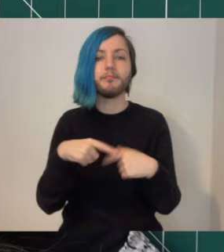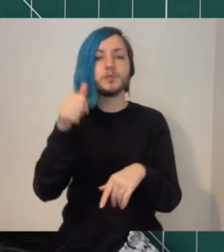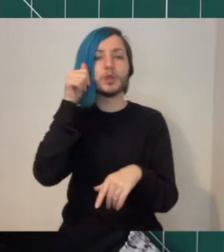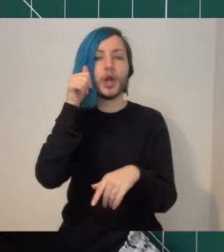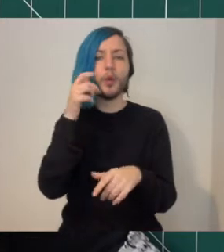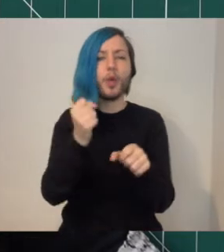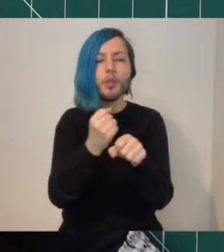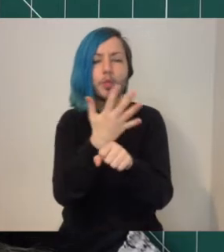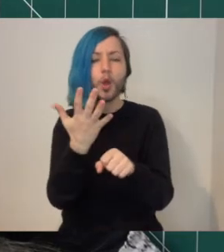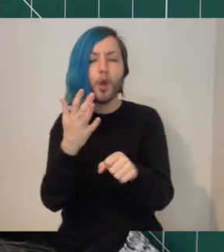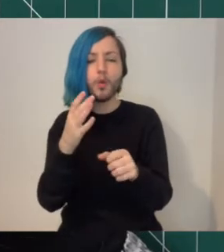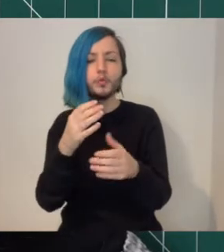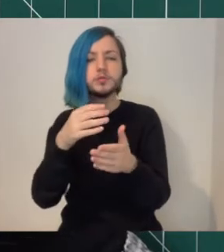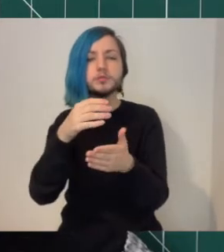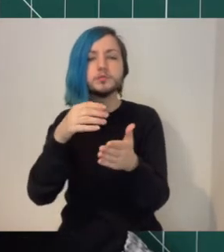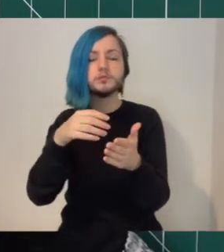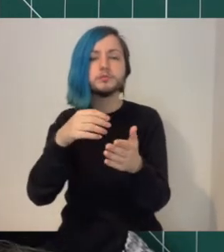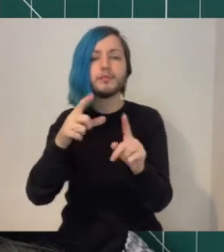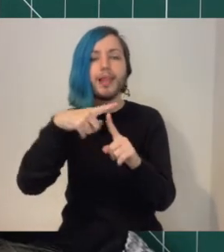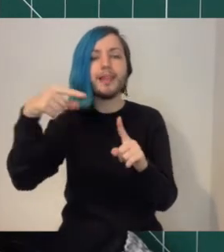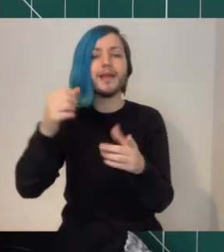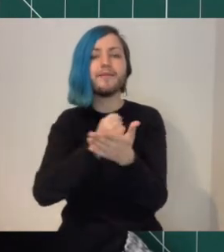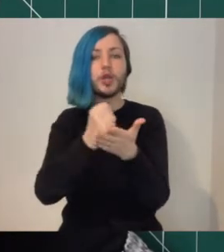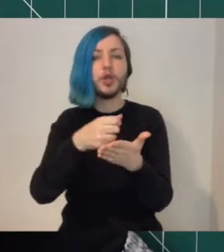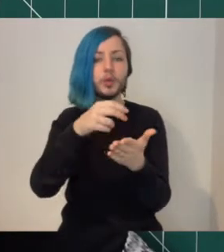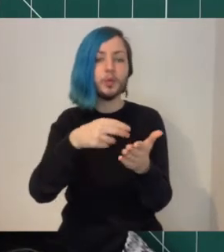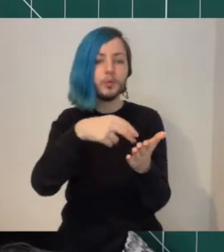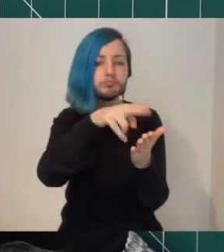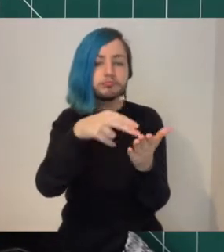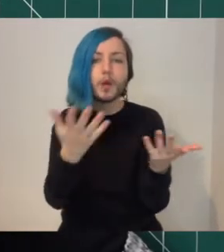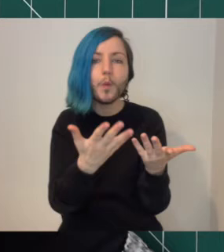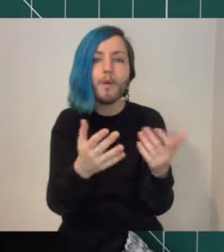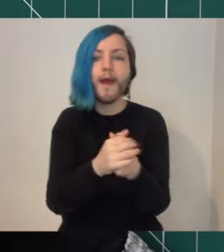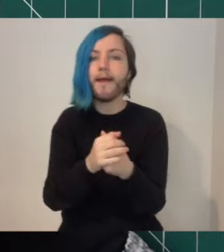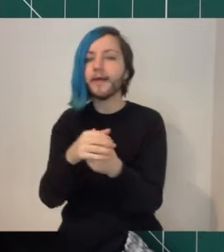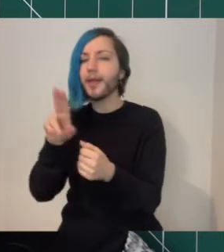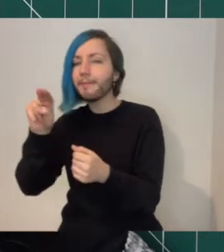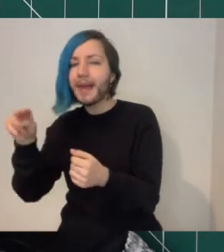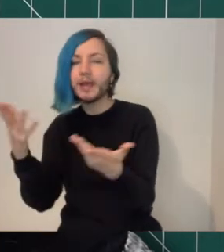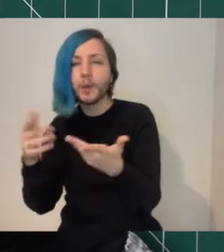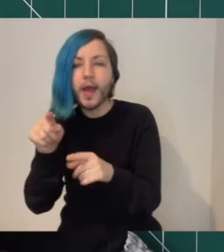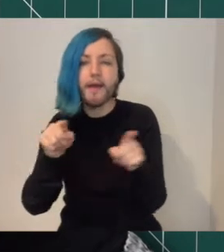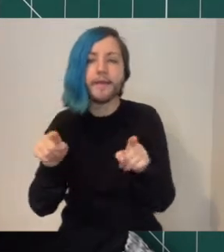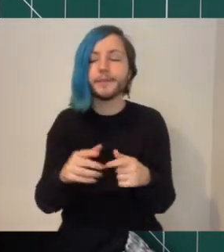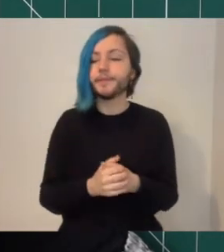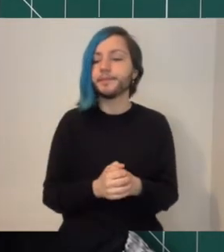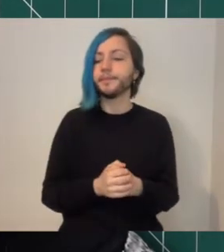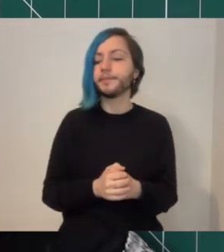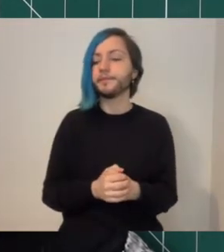us to see where we need to apply the gold leaf glue and also the painted sections.